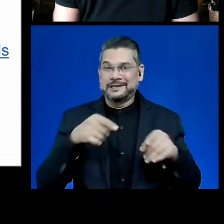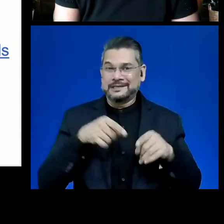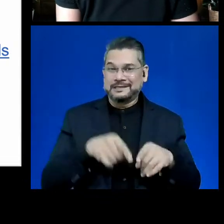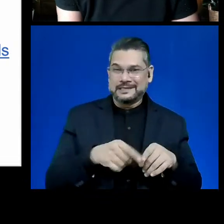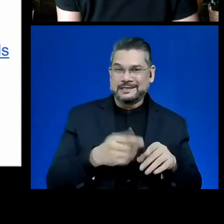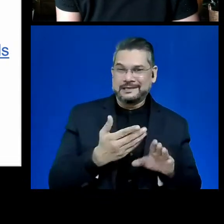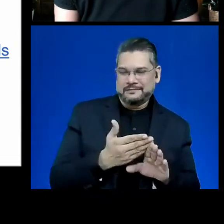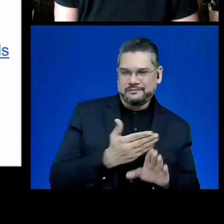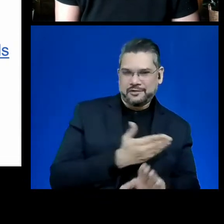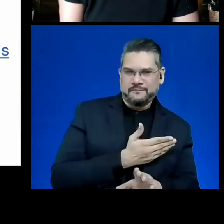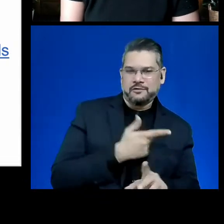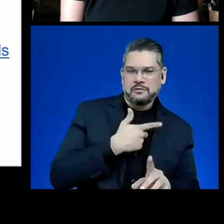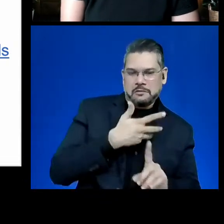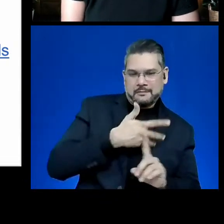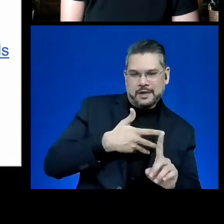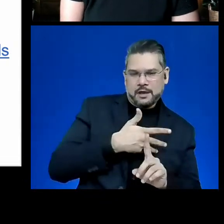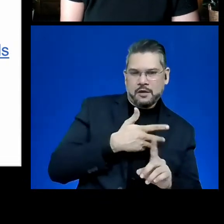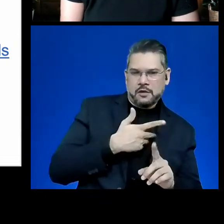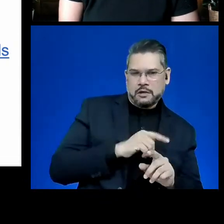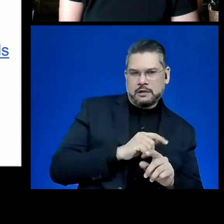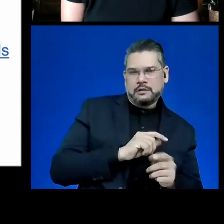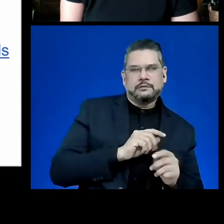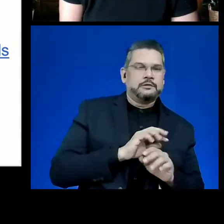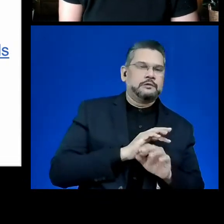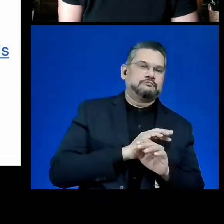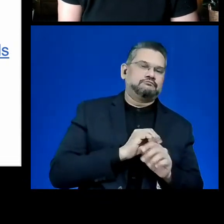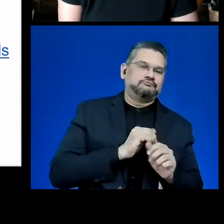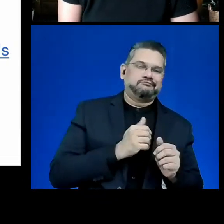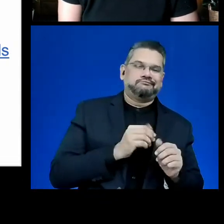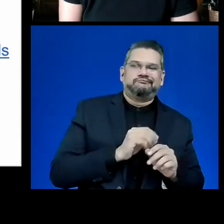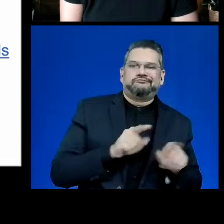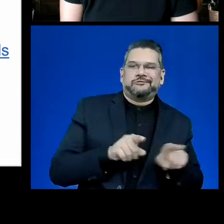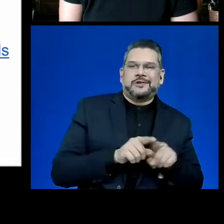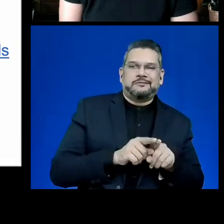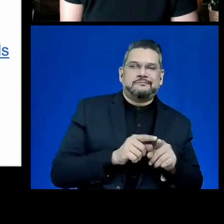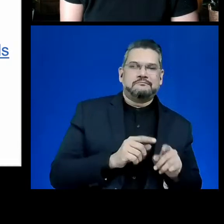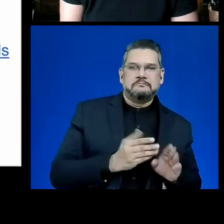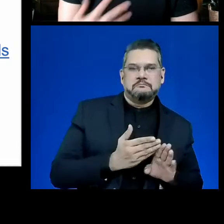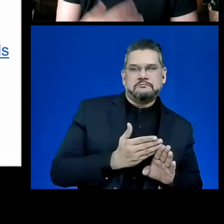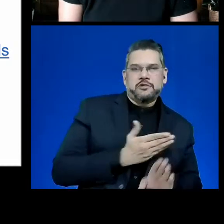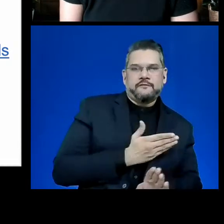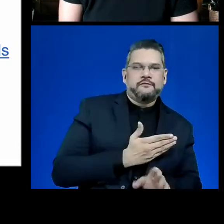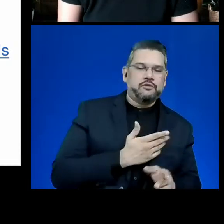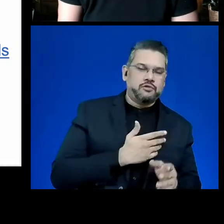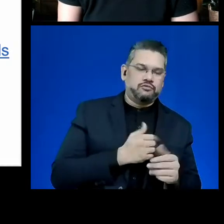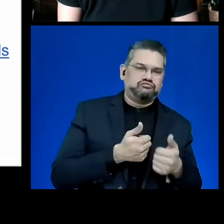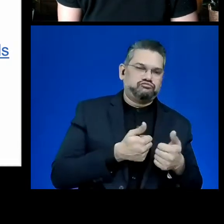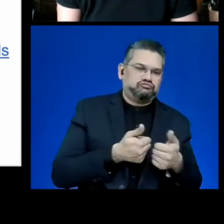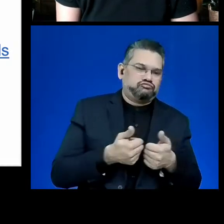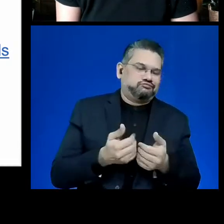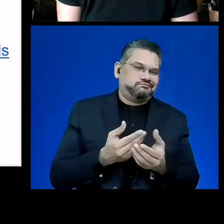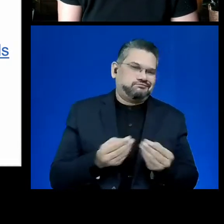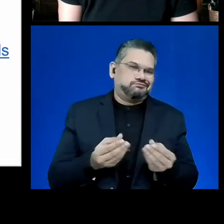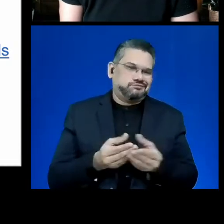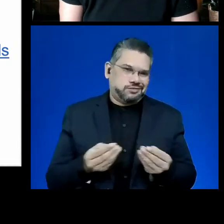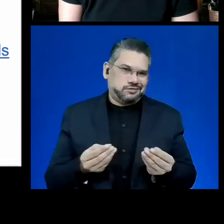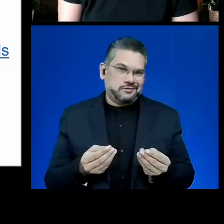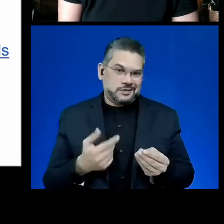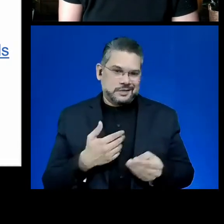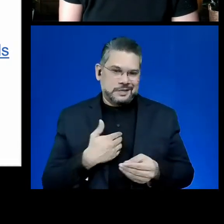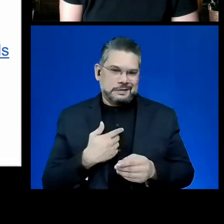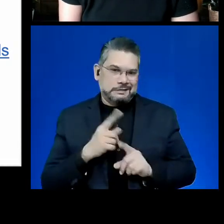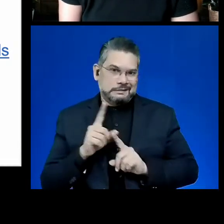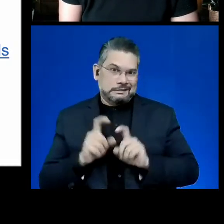tack on at the back end. So manual testing gives you a way to do that. It gives you ownership over everything you're putting out because